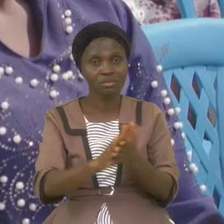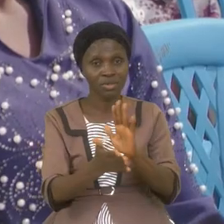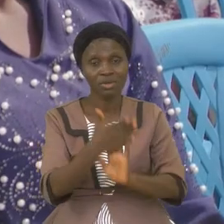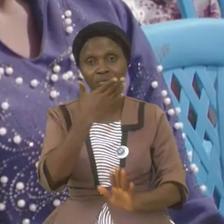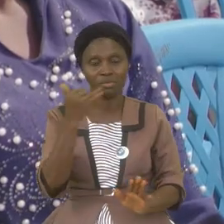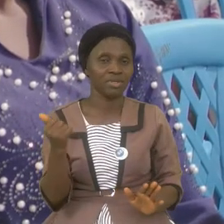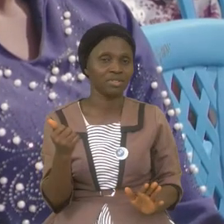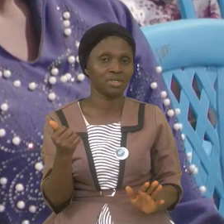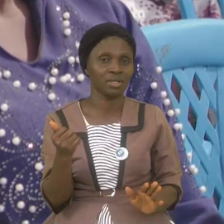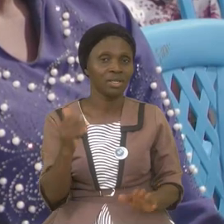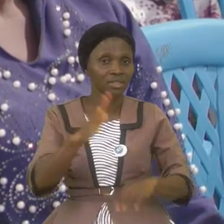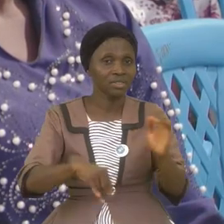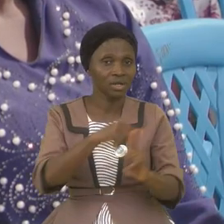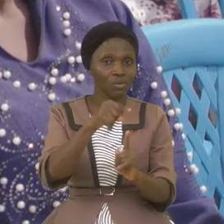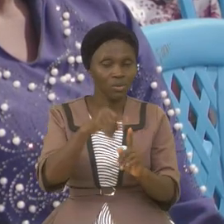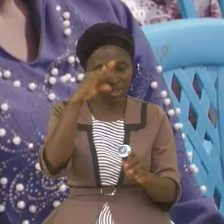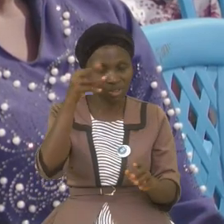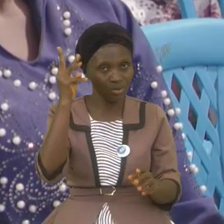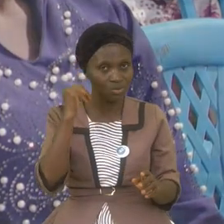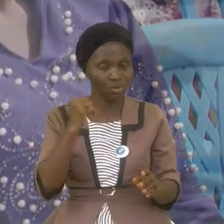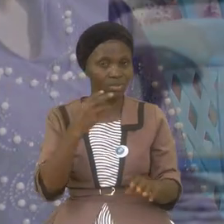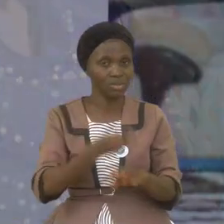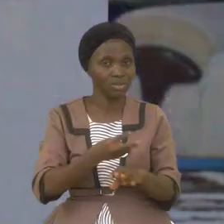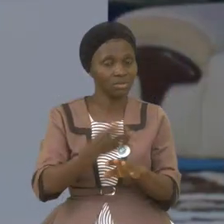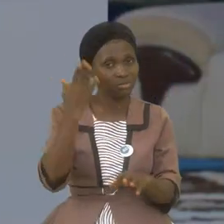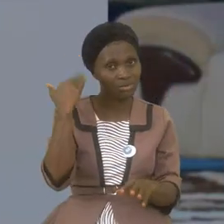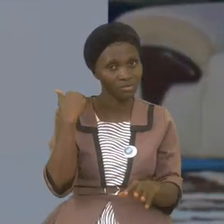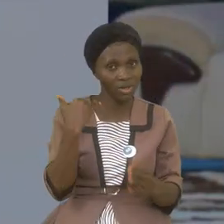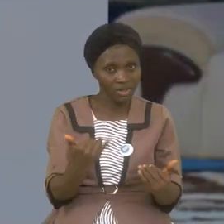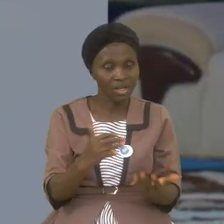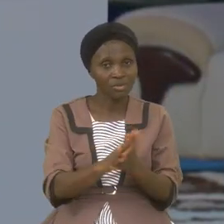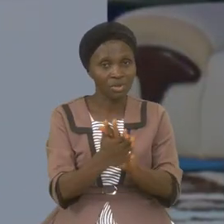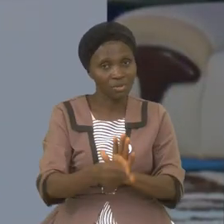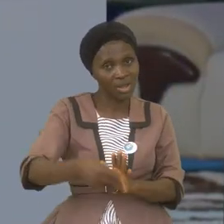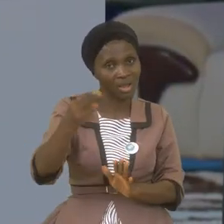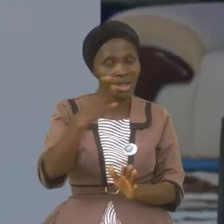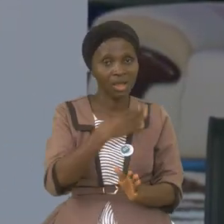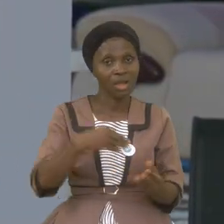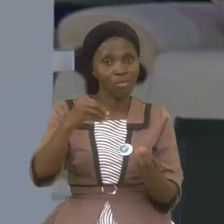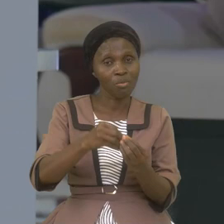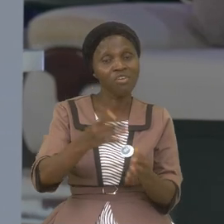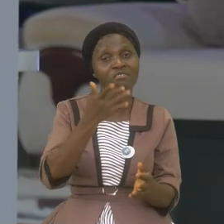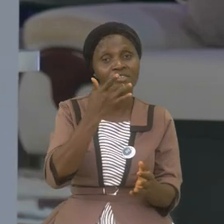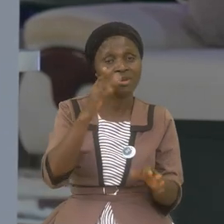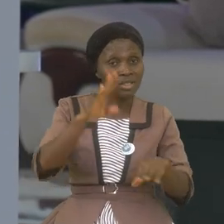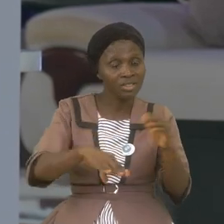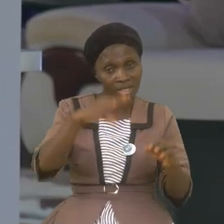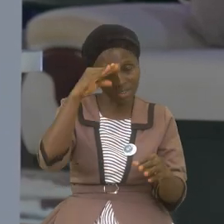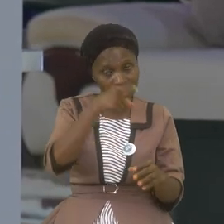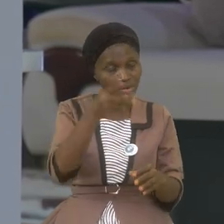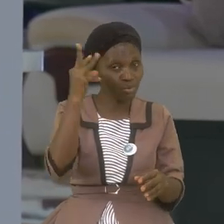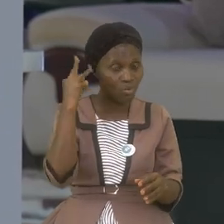He became higher, and he became more favored than he was before he